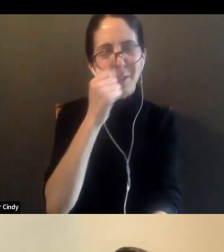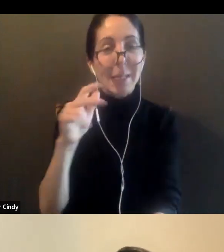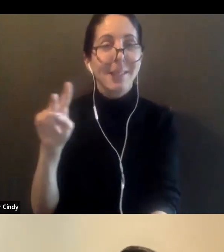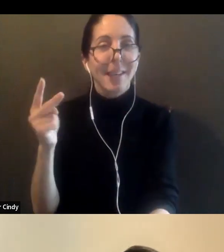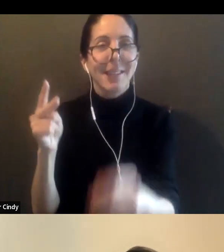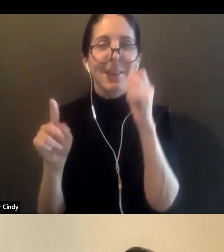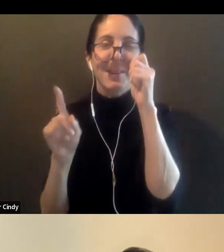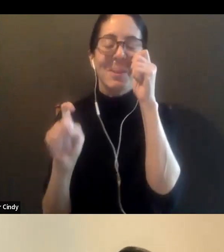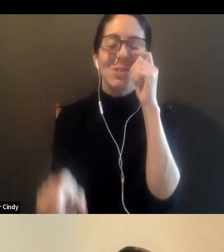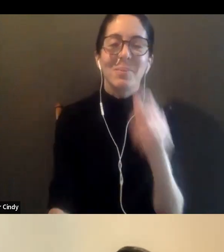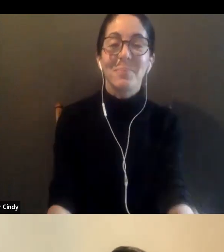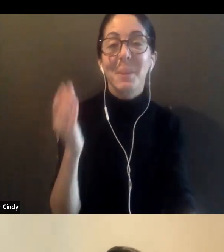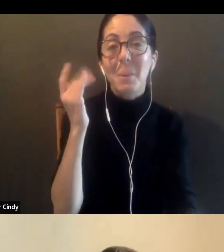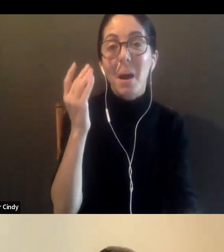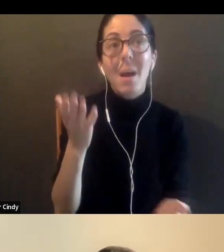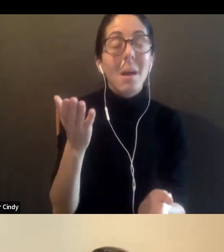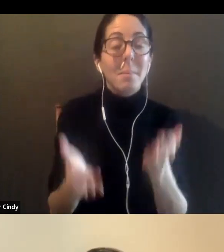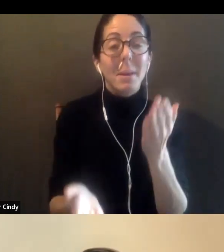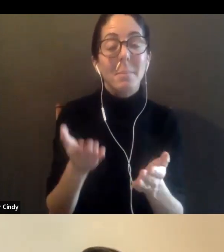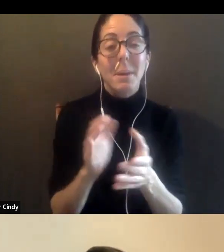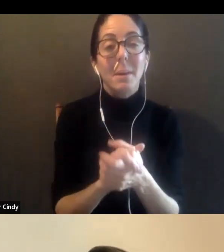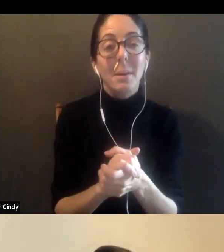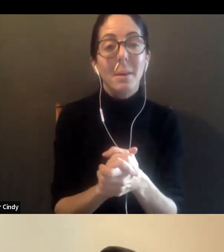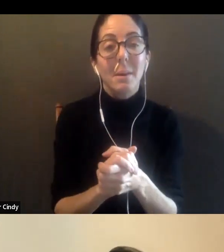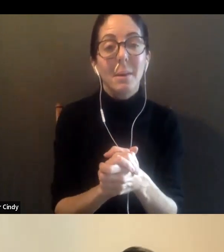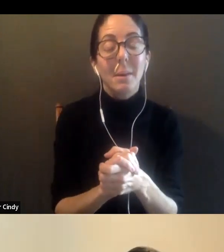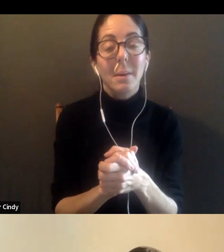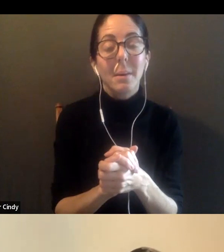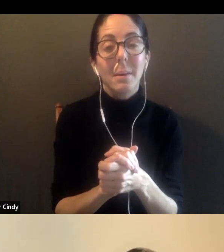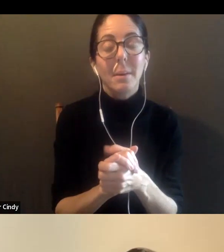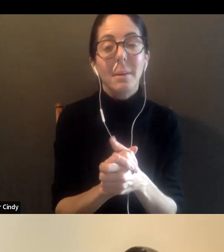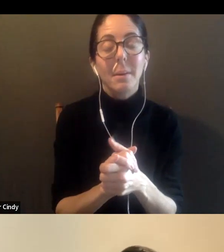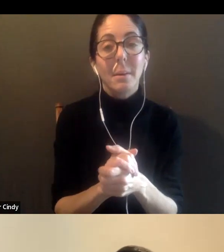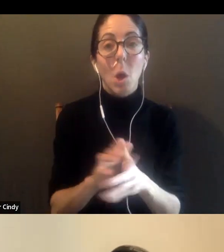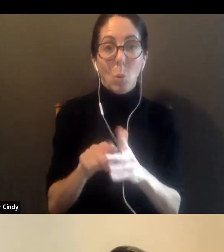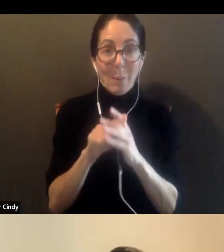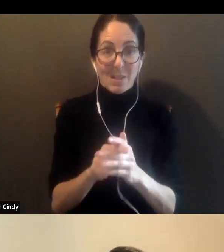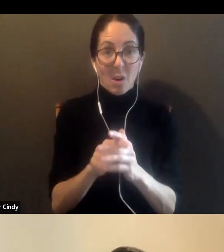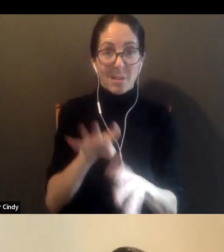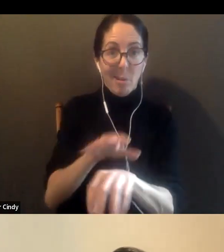a lot of that, again, is because maybe we thought about it very differently in the beginning.